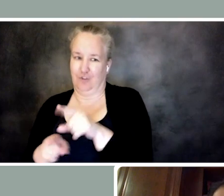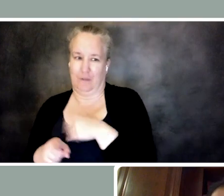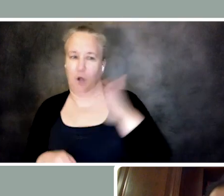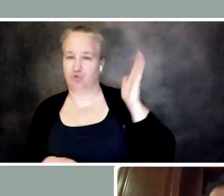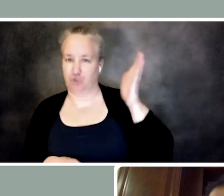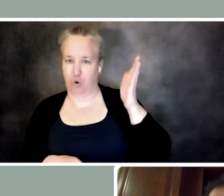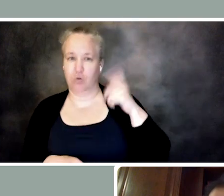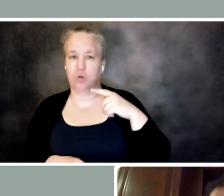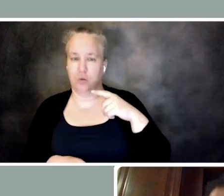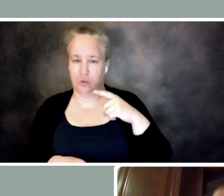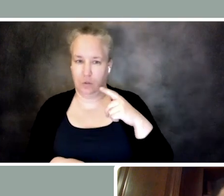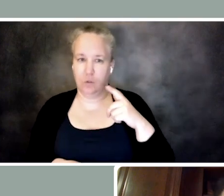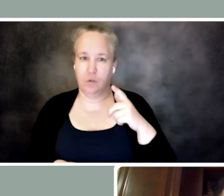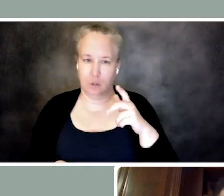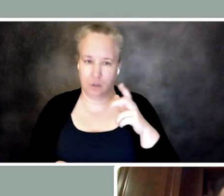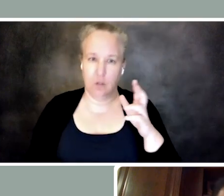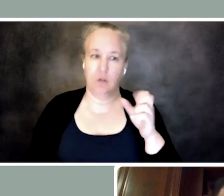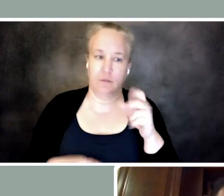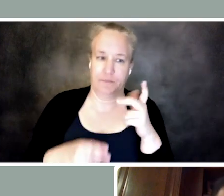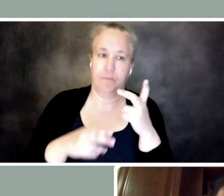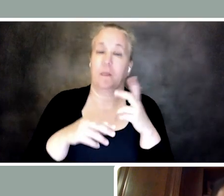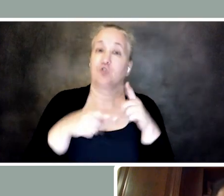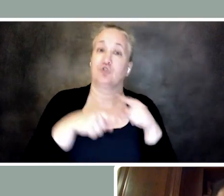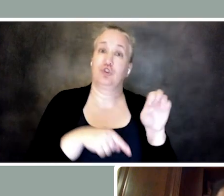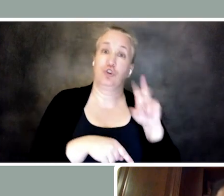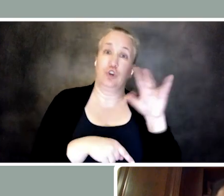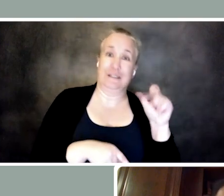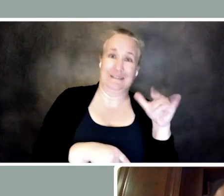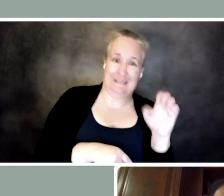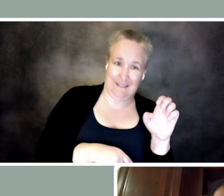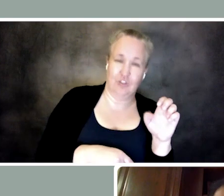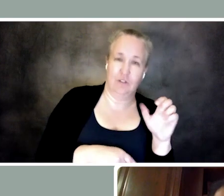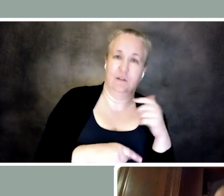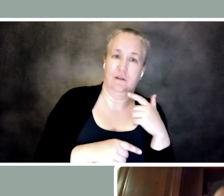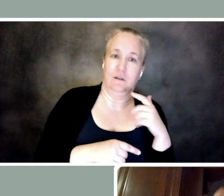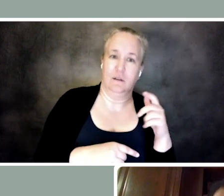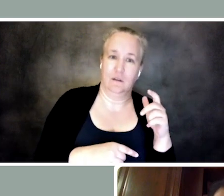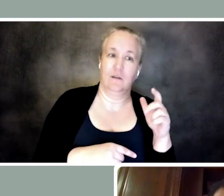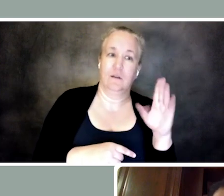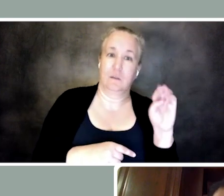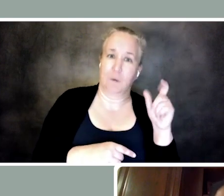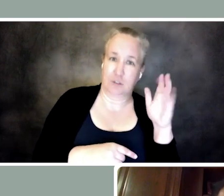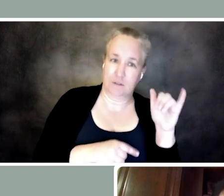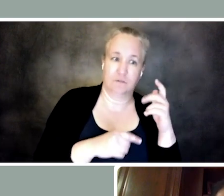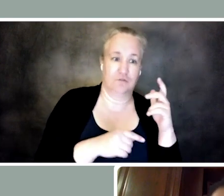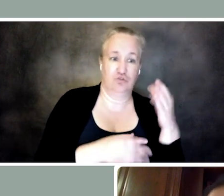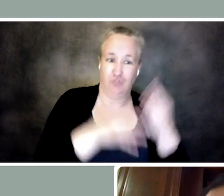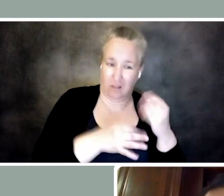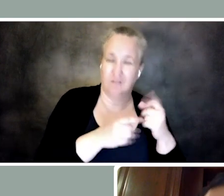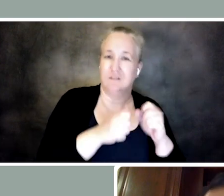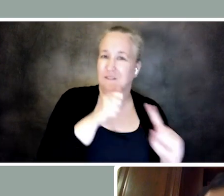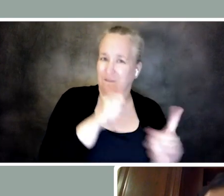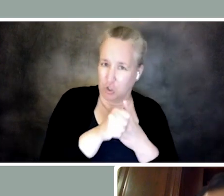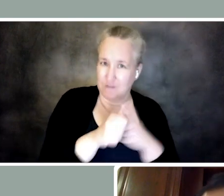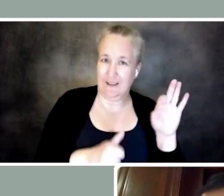of abemaciclib or Verzenio in the earlier stages of setting. So I think that the Monarchy trial has really, that is the first